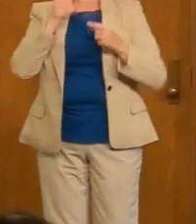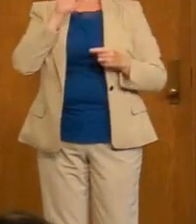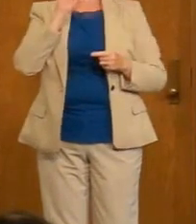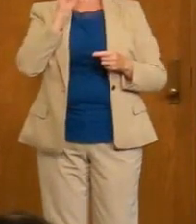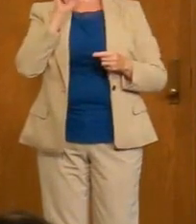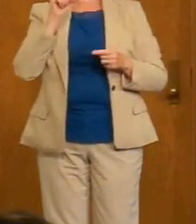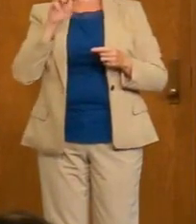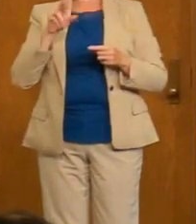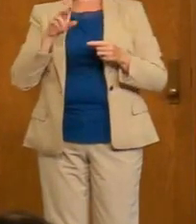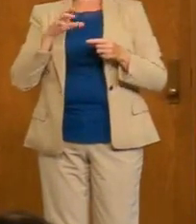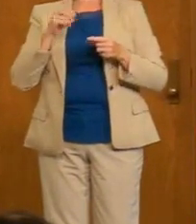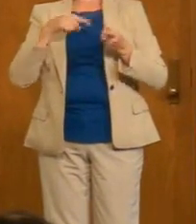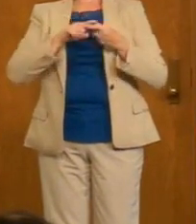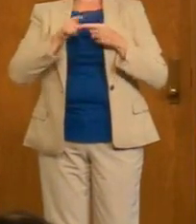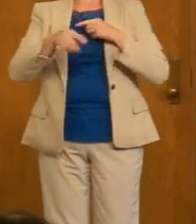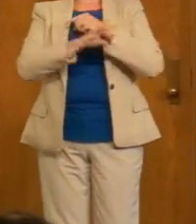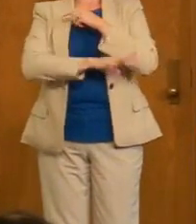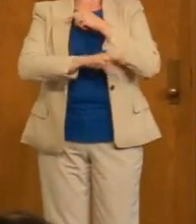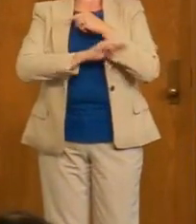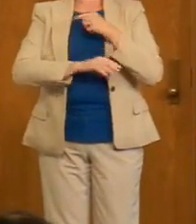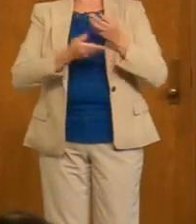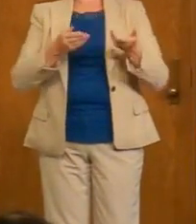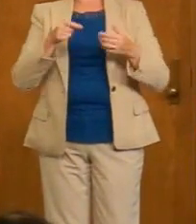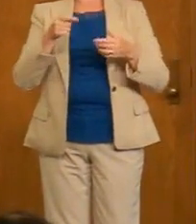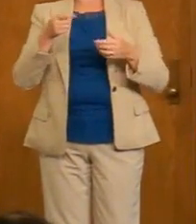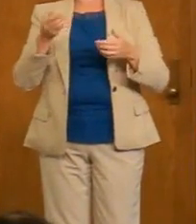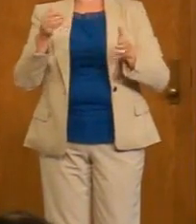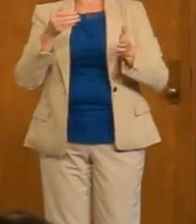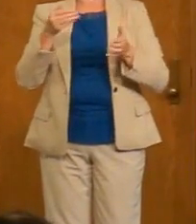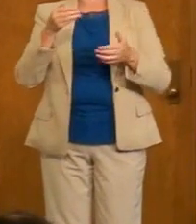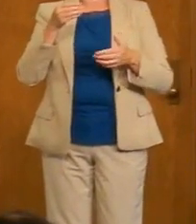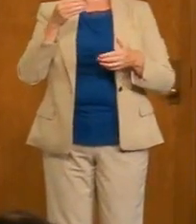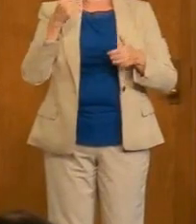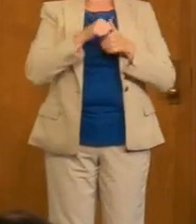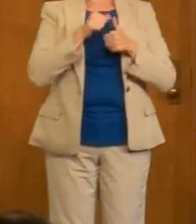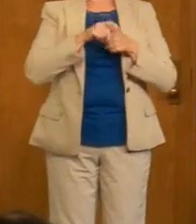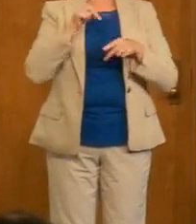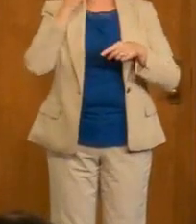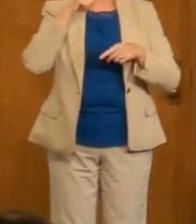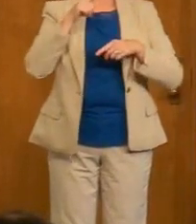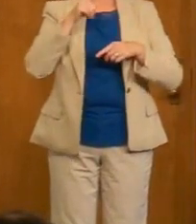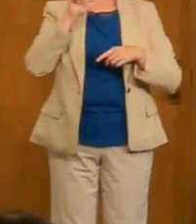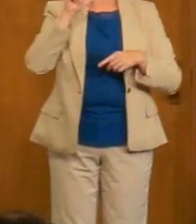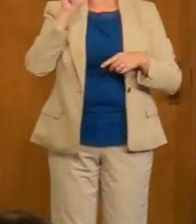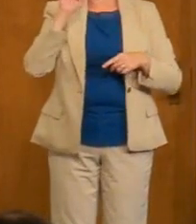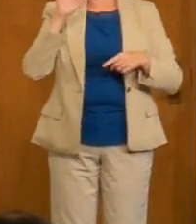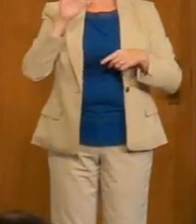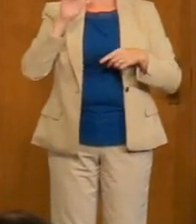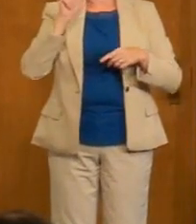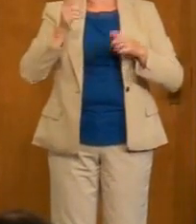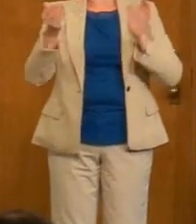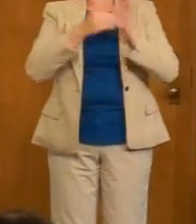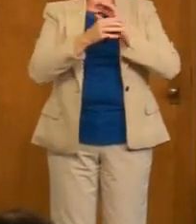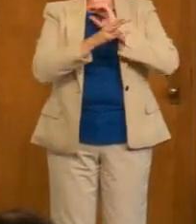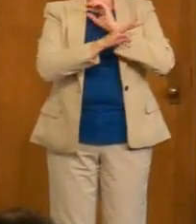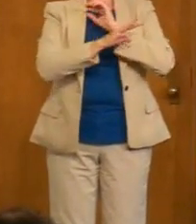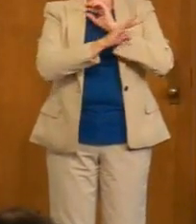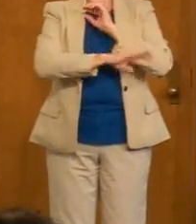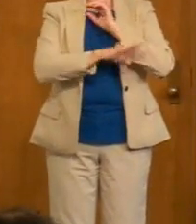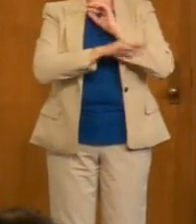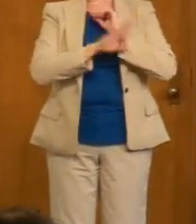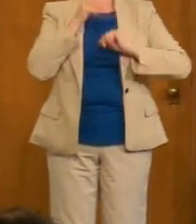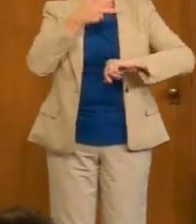What advice would you have for daycare providers specifically who are dealing with lots of young children and